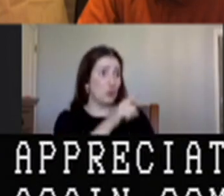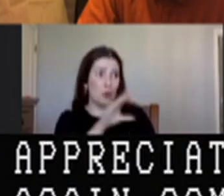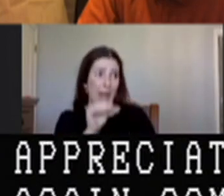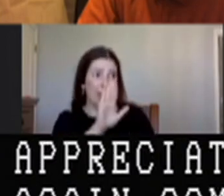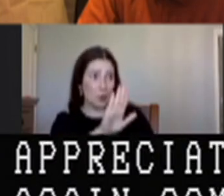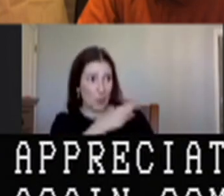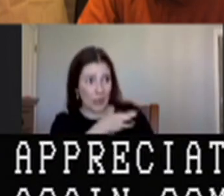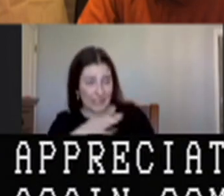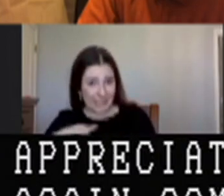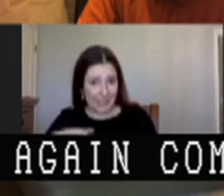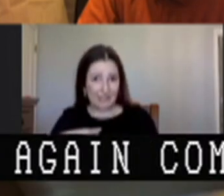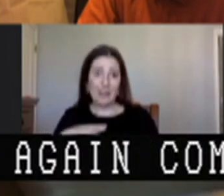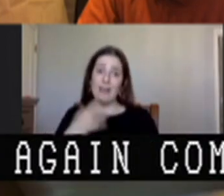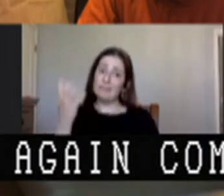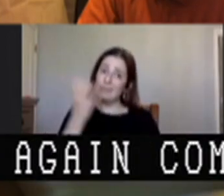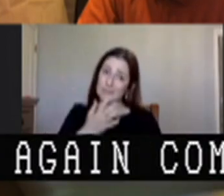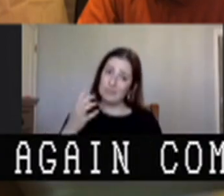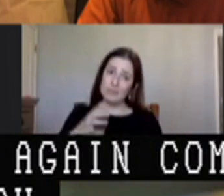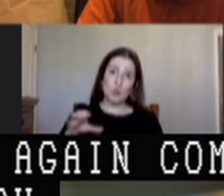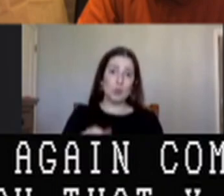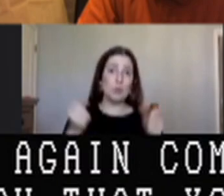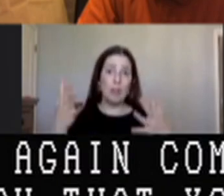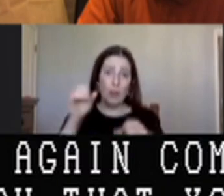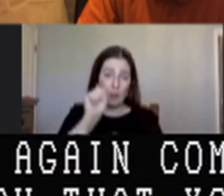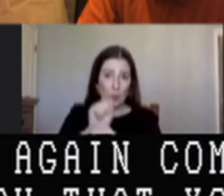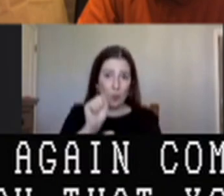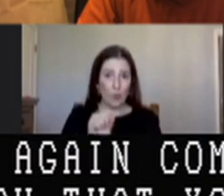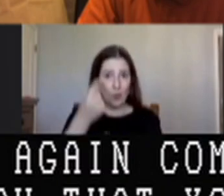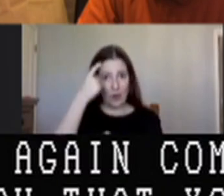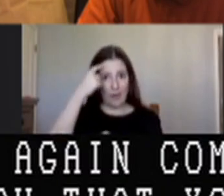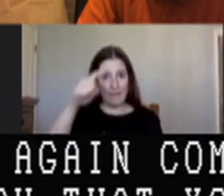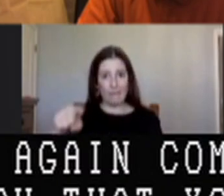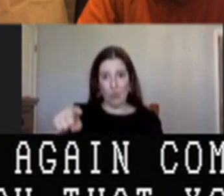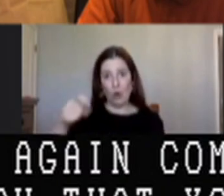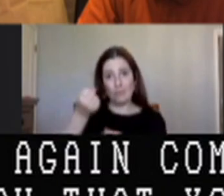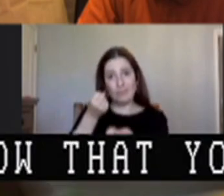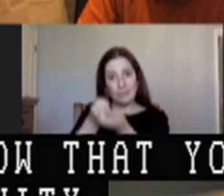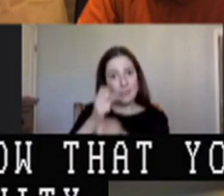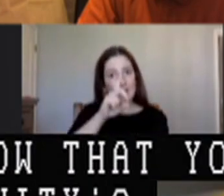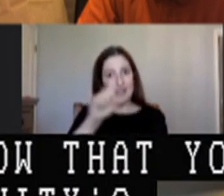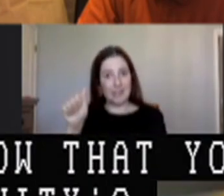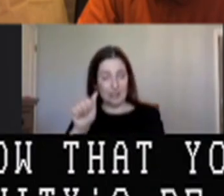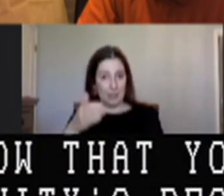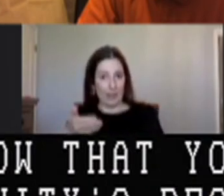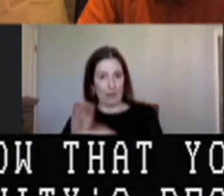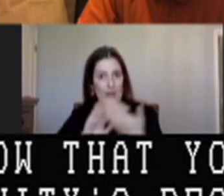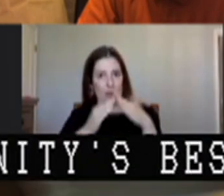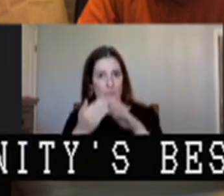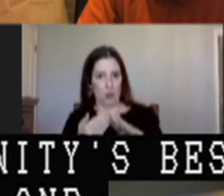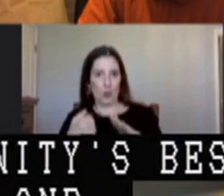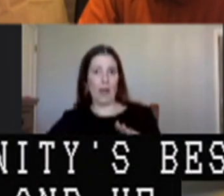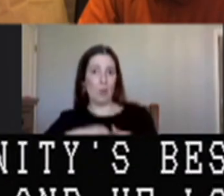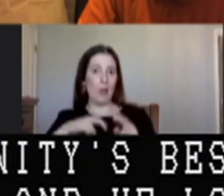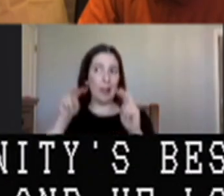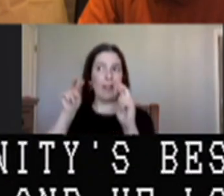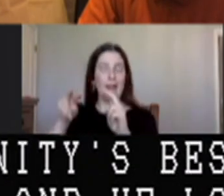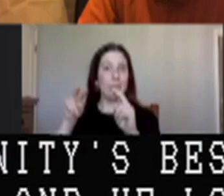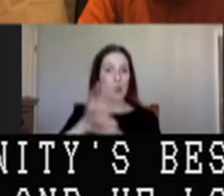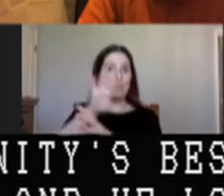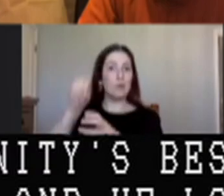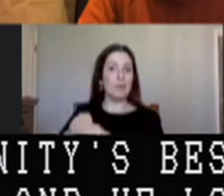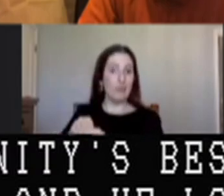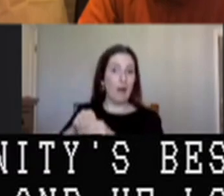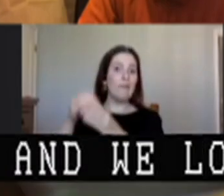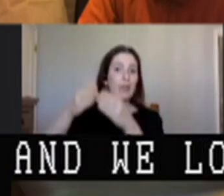you have the disability community's best interests at heart, and we look forward to being involved in the rest